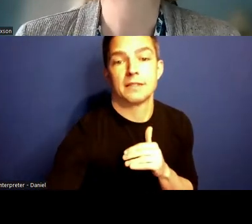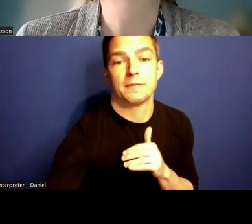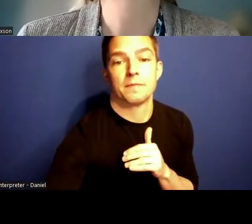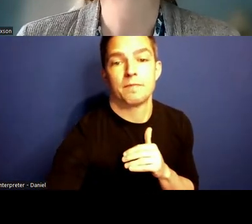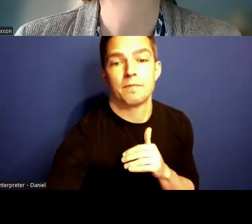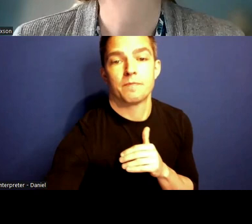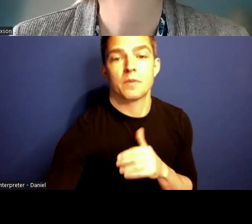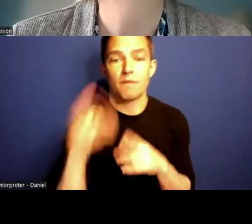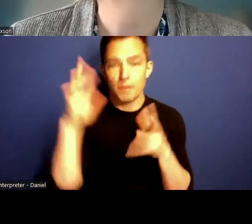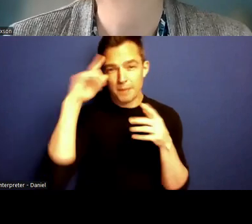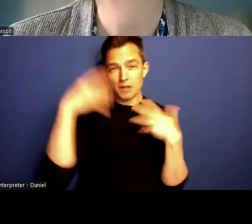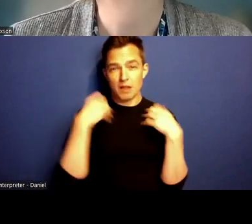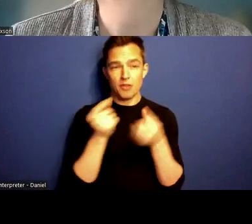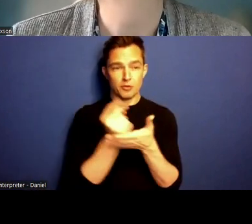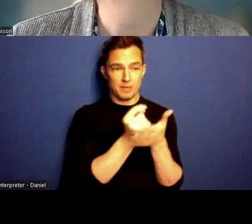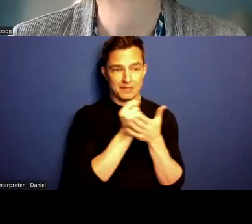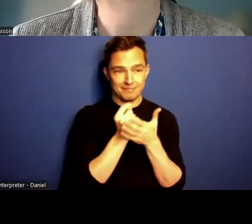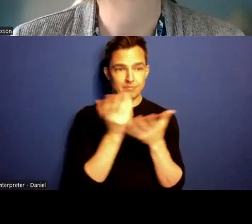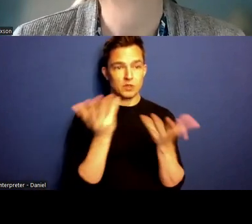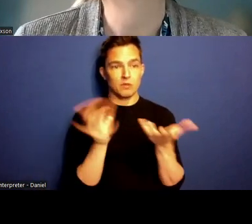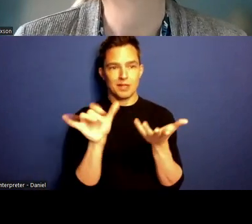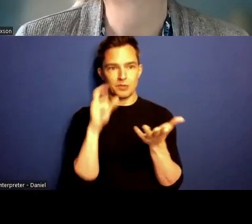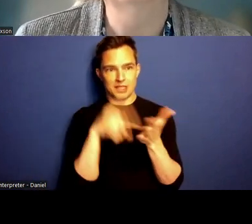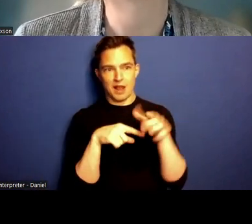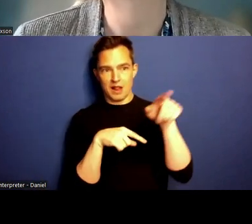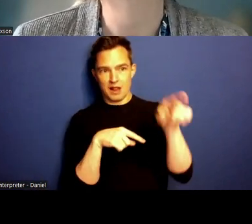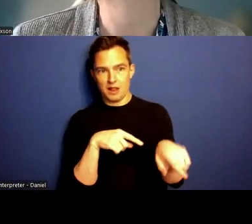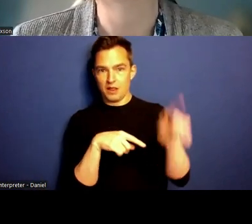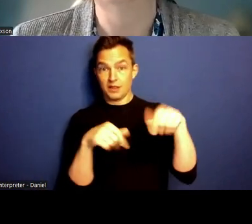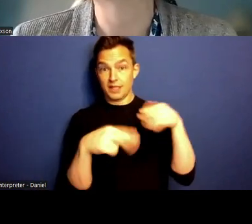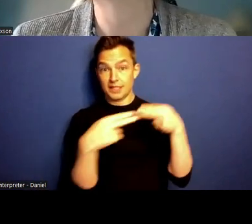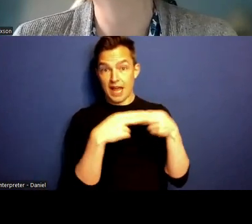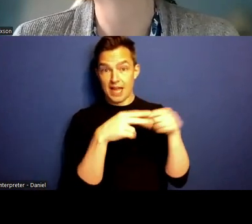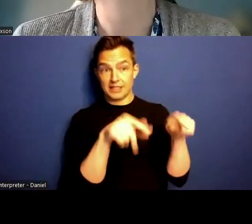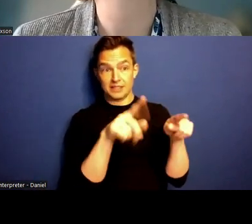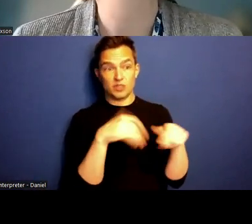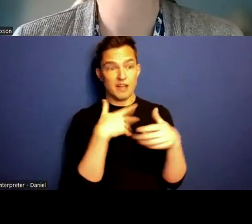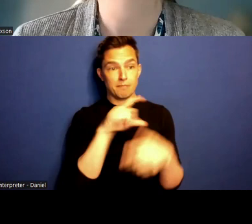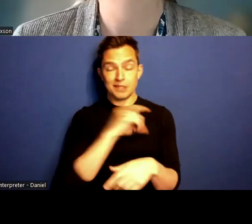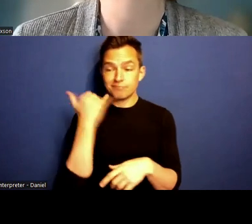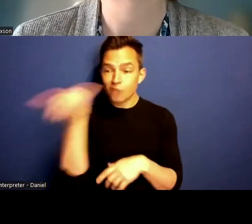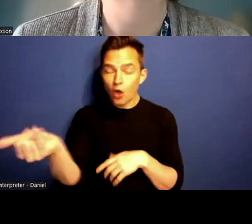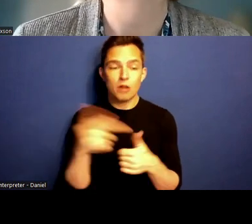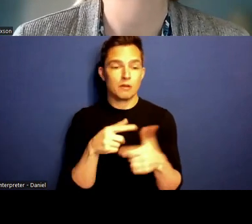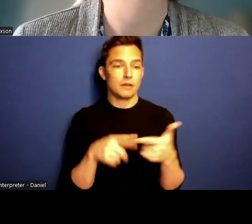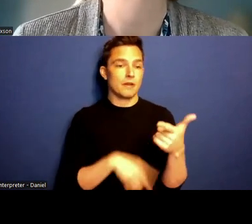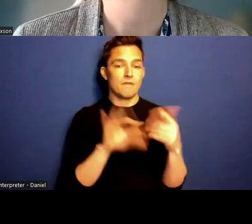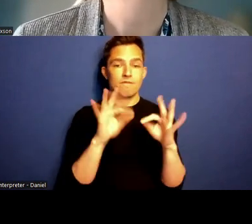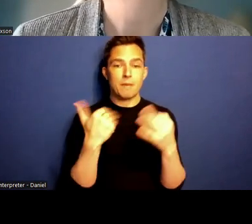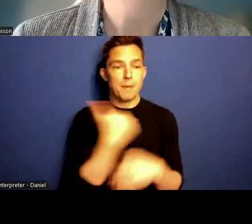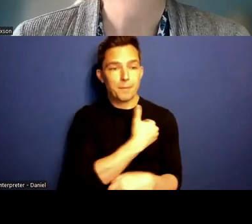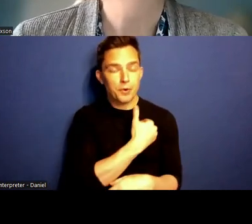for mental health treatment. And so as you can see from these slides, you could have the police called, you can have family